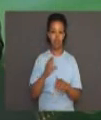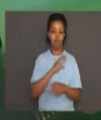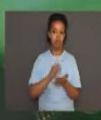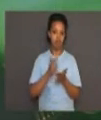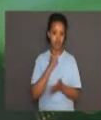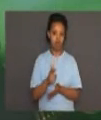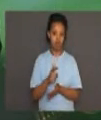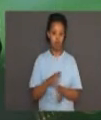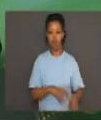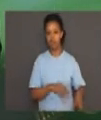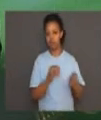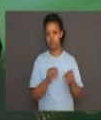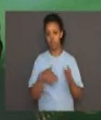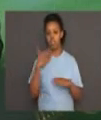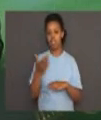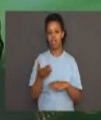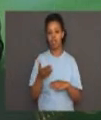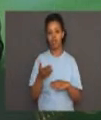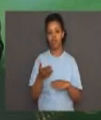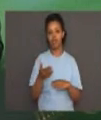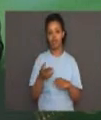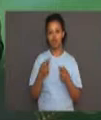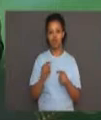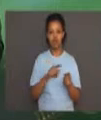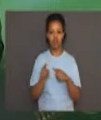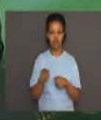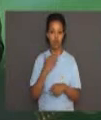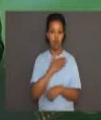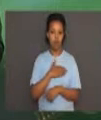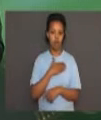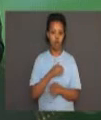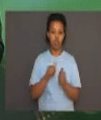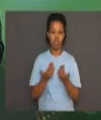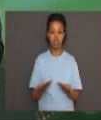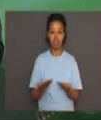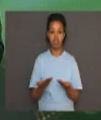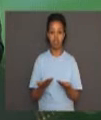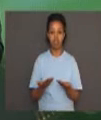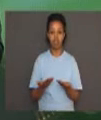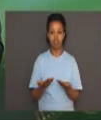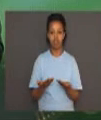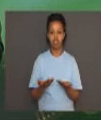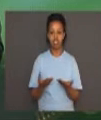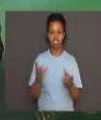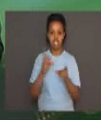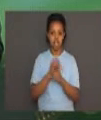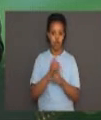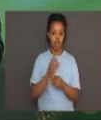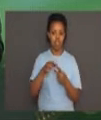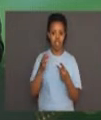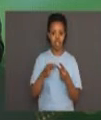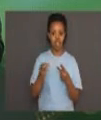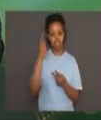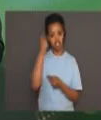Students, for our next activity, can you explain how the theory of natural